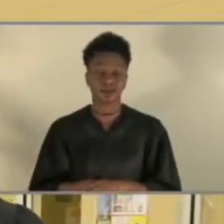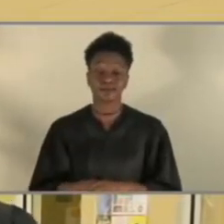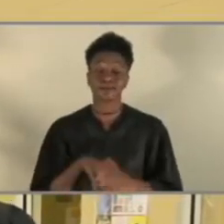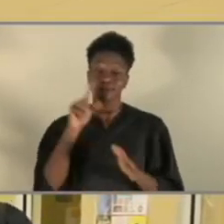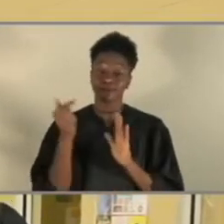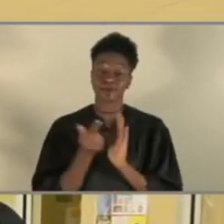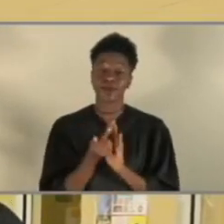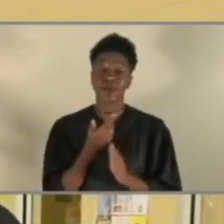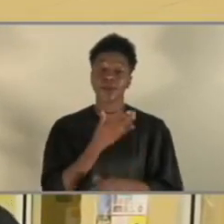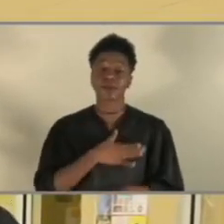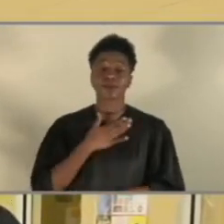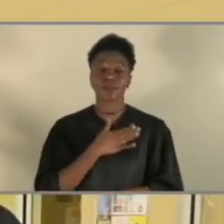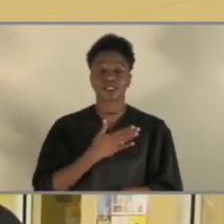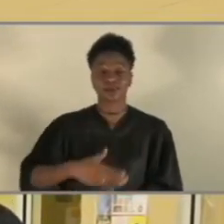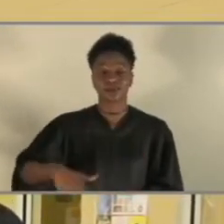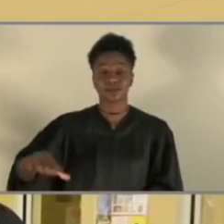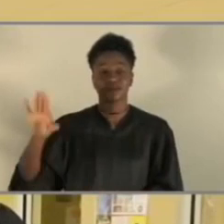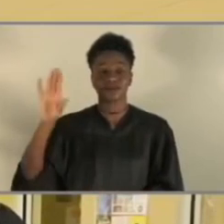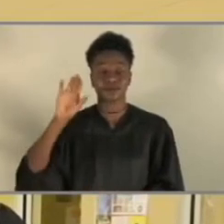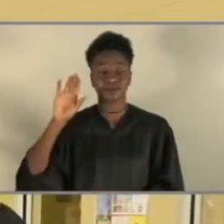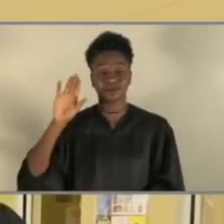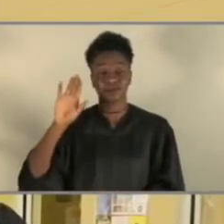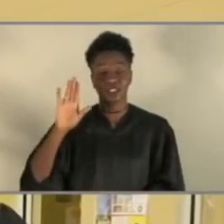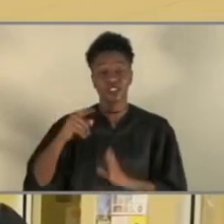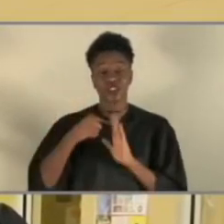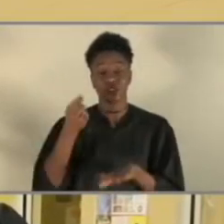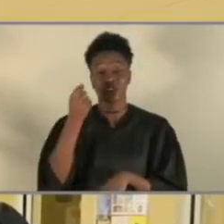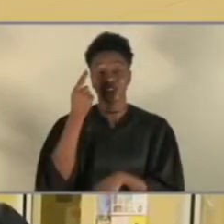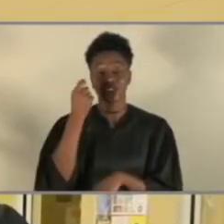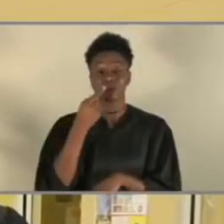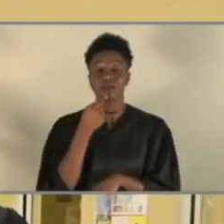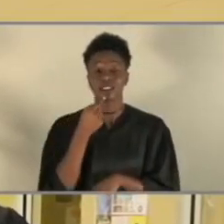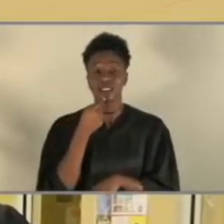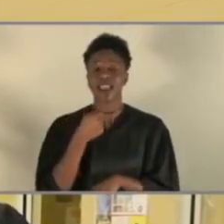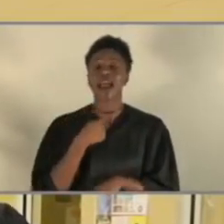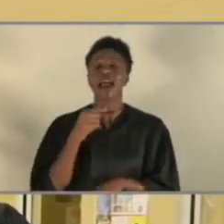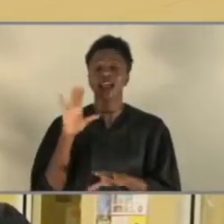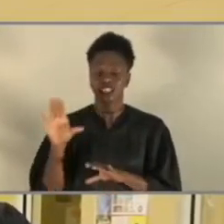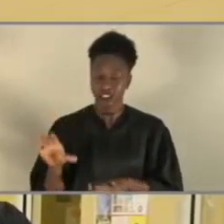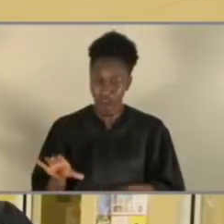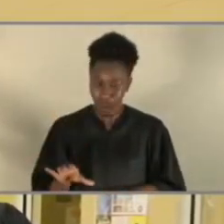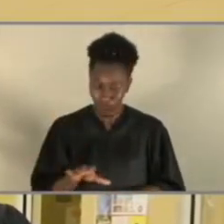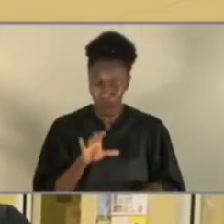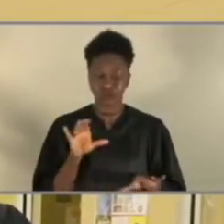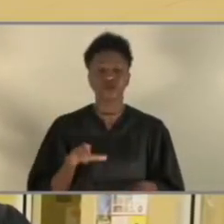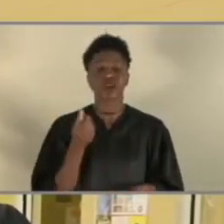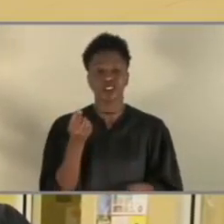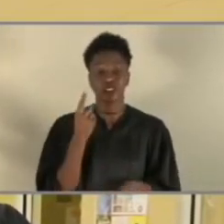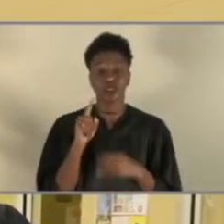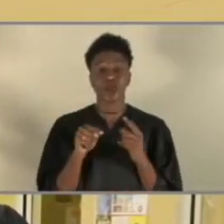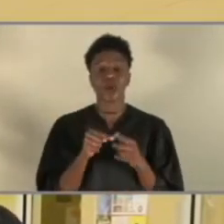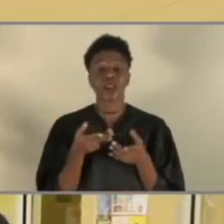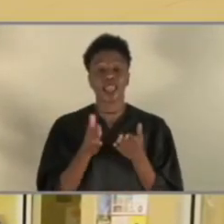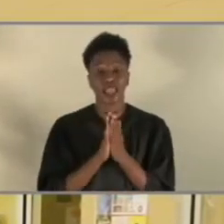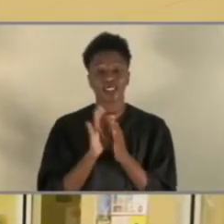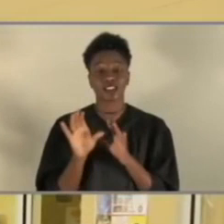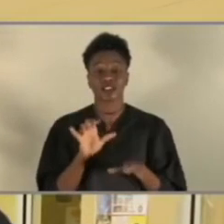Graduates, please raise your right hand and signify your understanding by saying, "I do so understand," when prompted to do so.